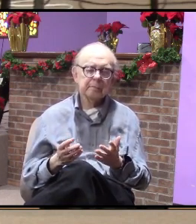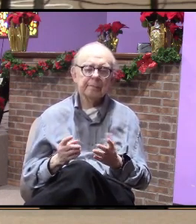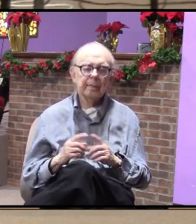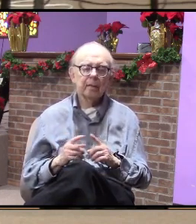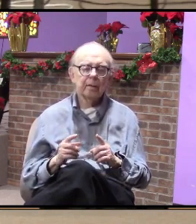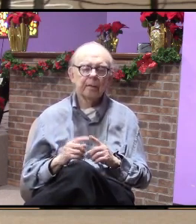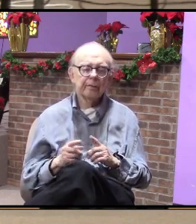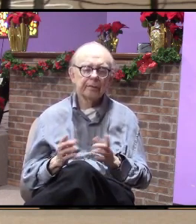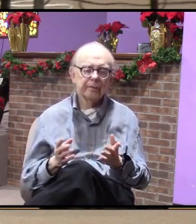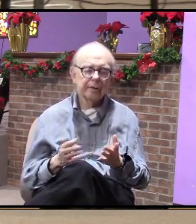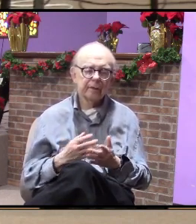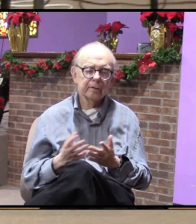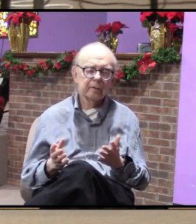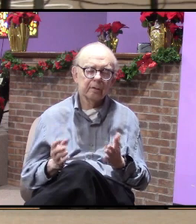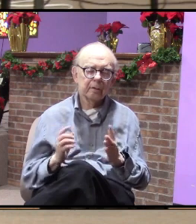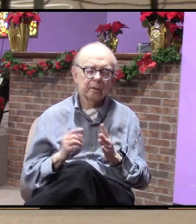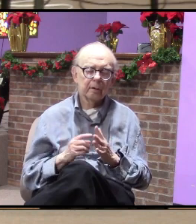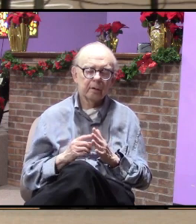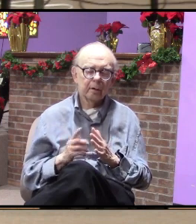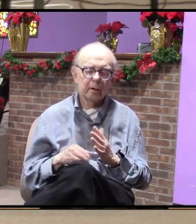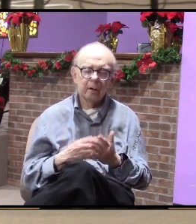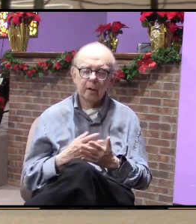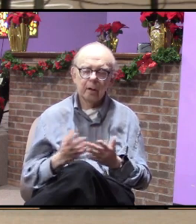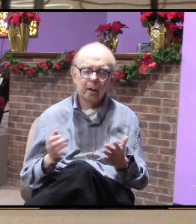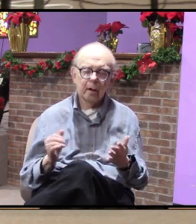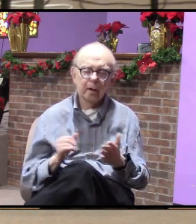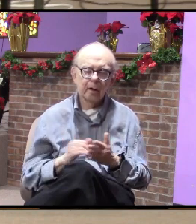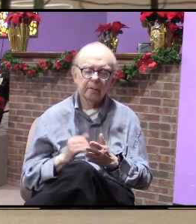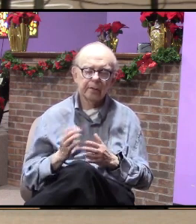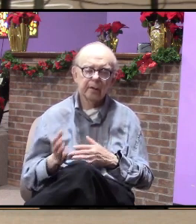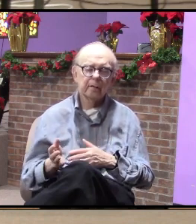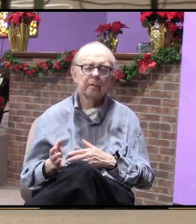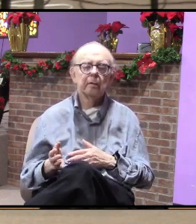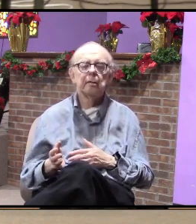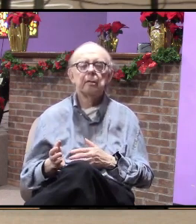day, showing all of these things that were there.